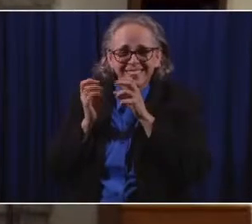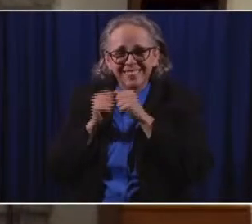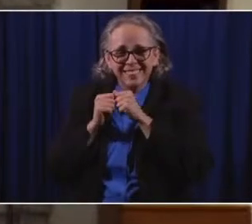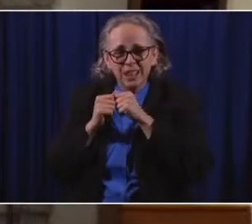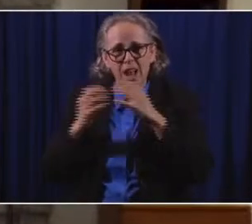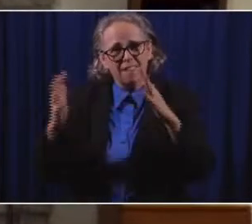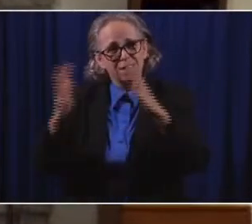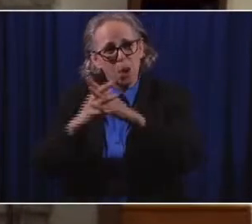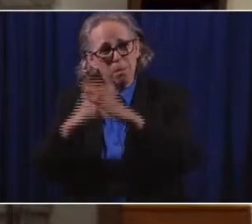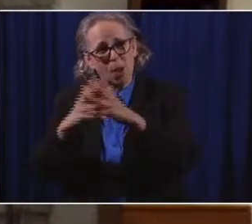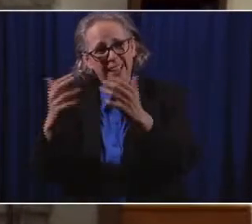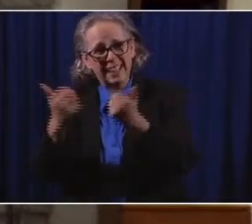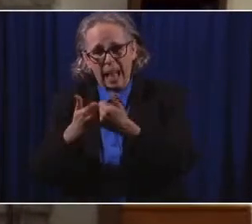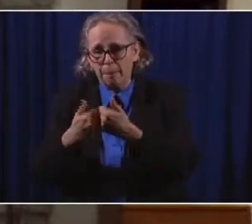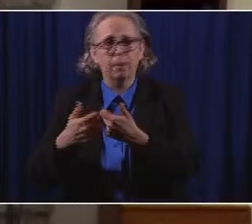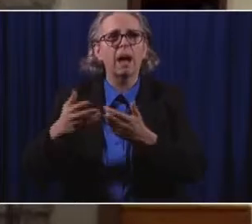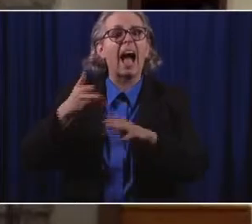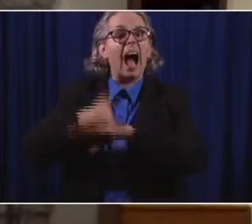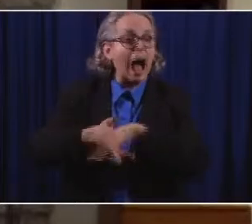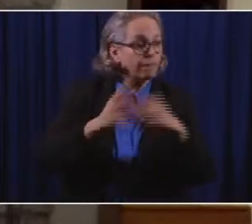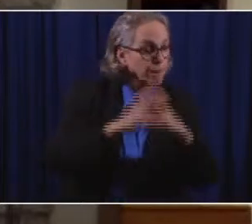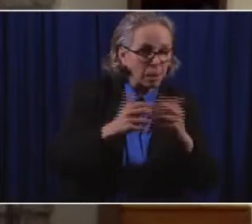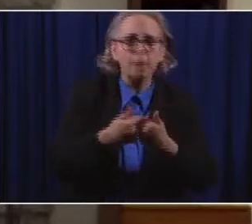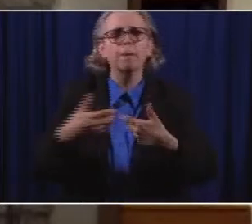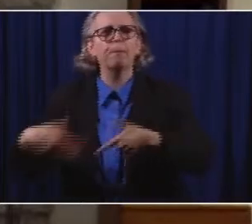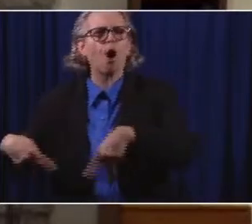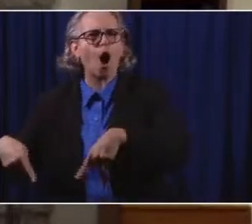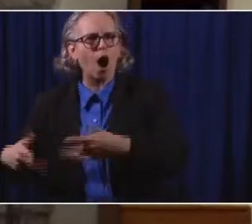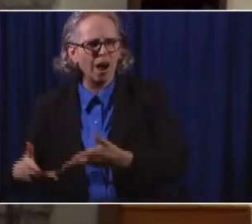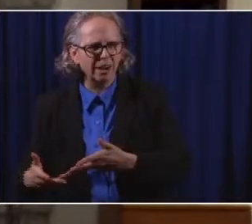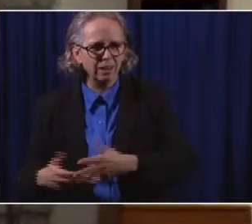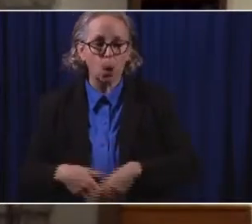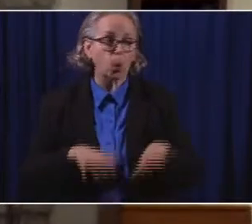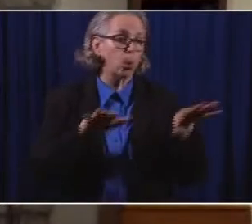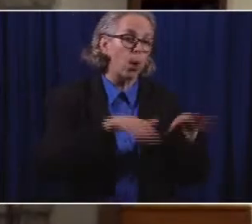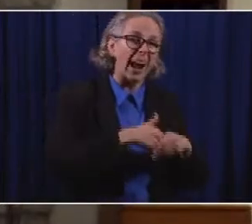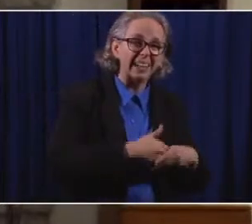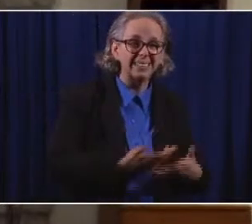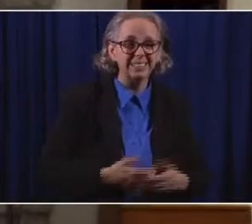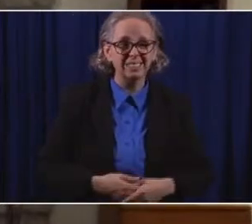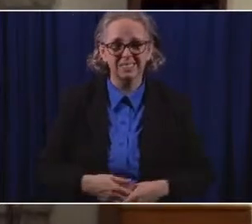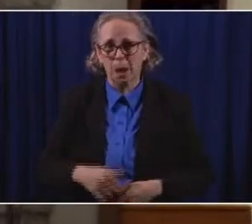large wedding receptions, crowded bars, house parties, extended family